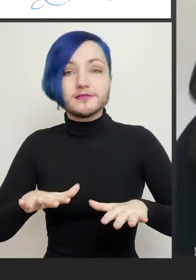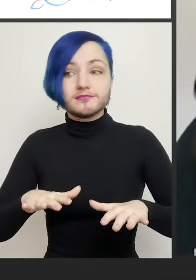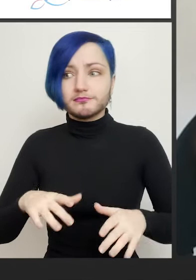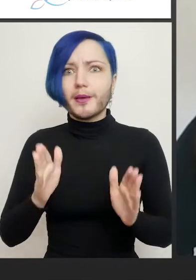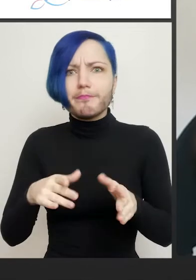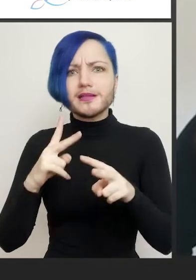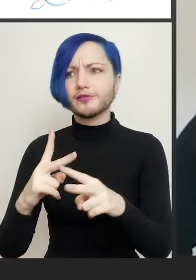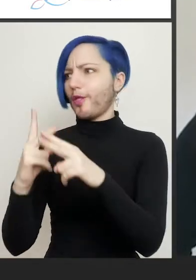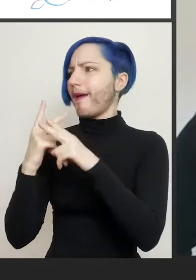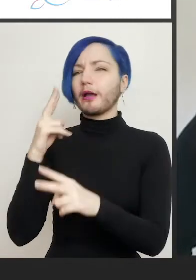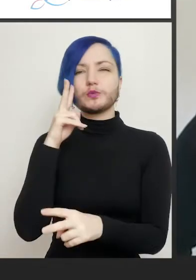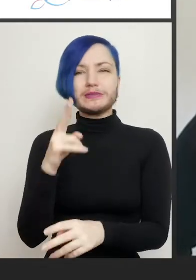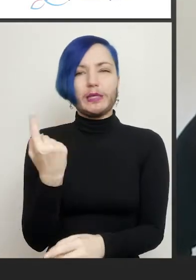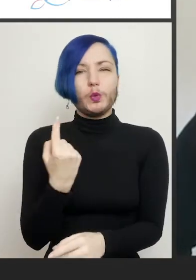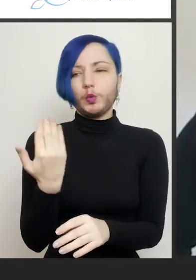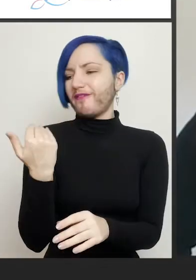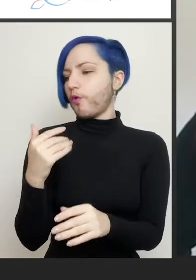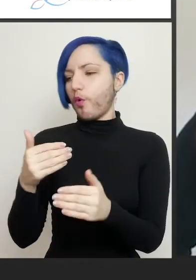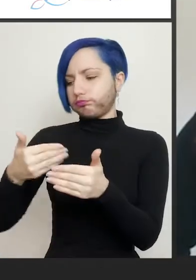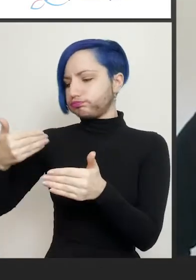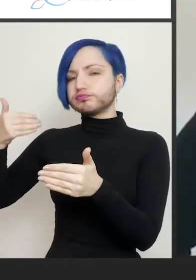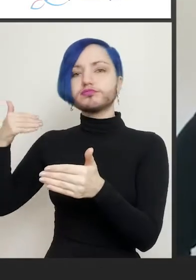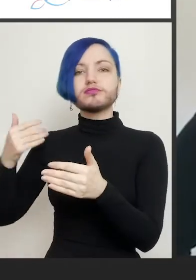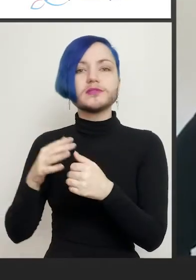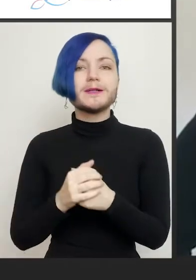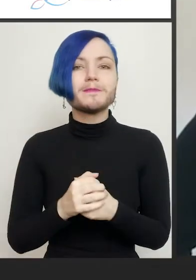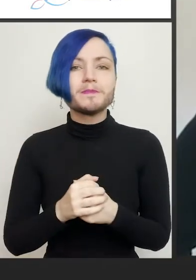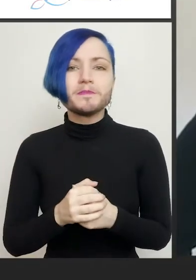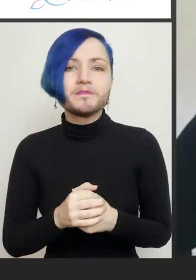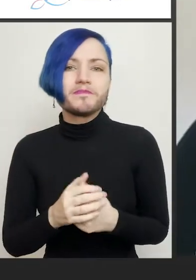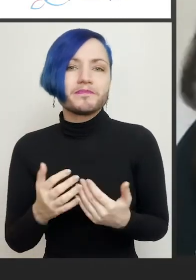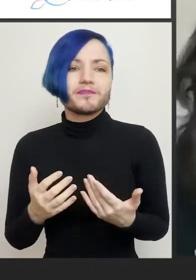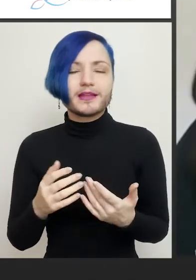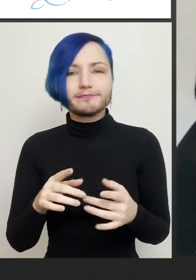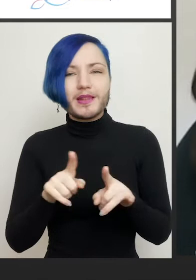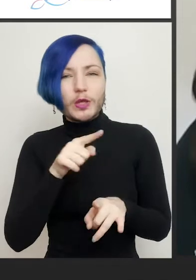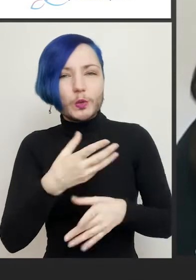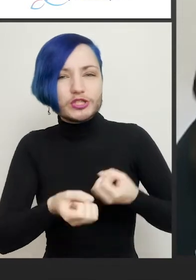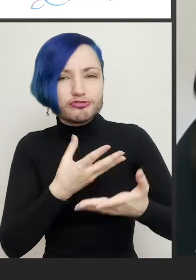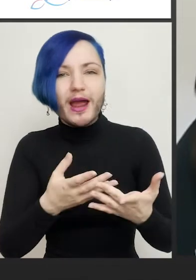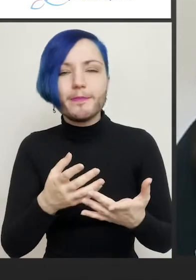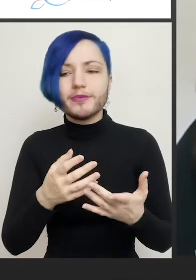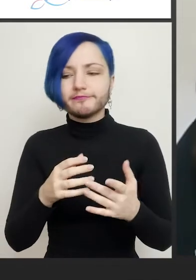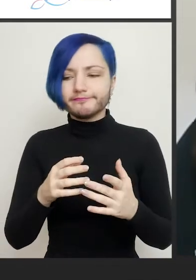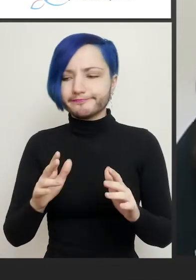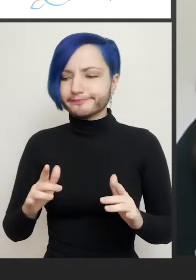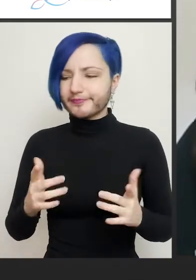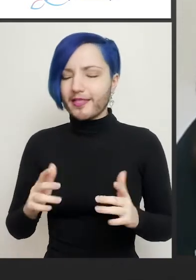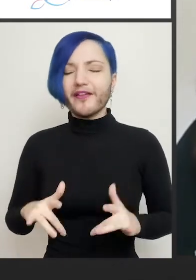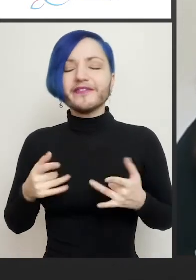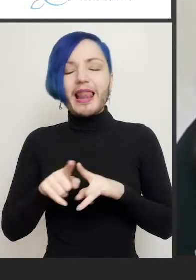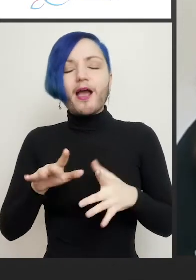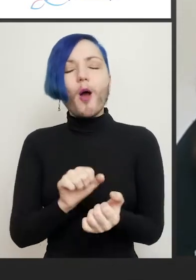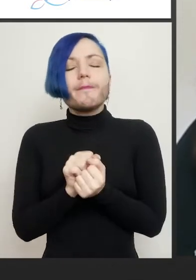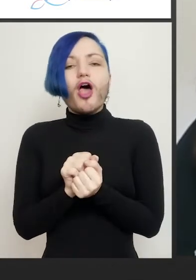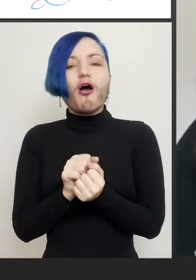your ancestors are. And because it's so integral to that, like I think you described it, that collective sense of belonging and of knowing